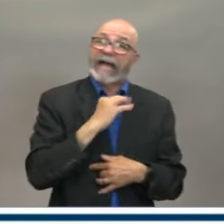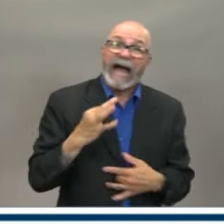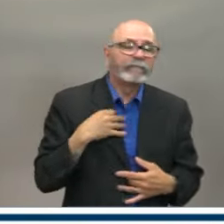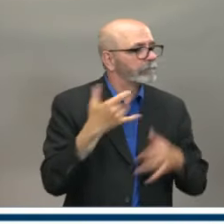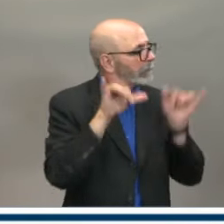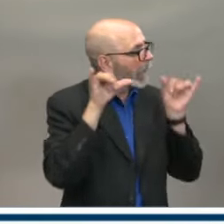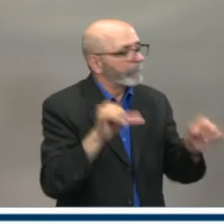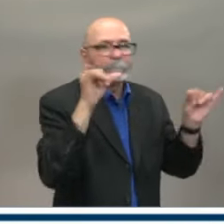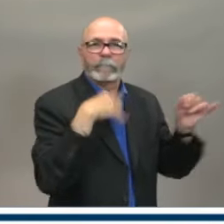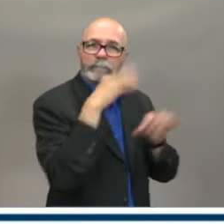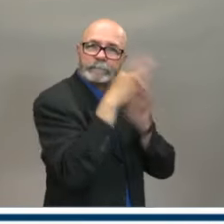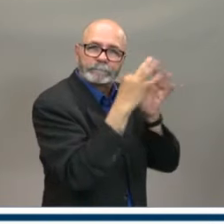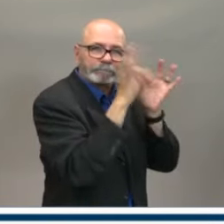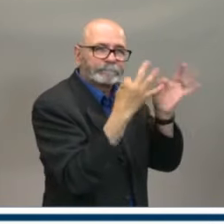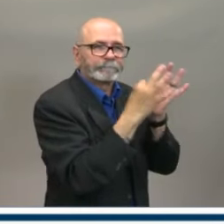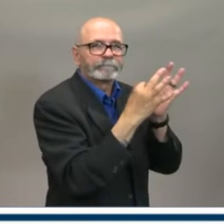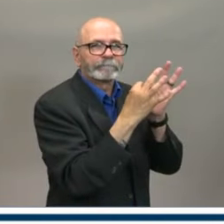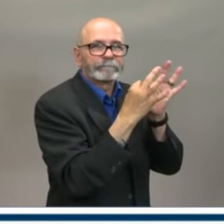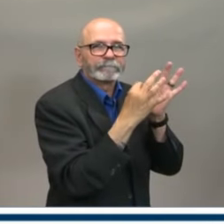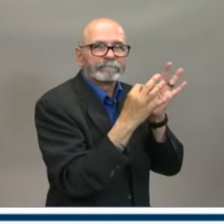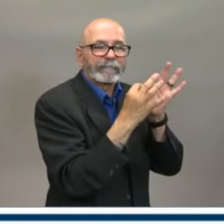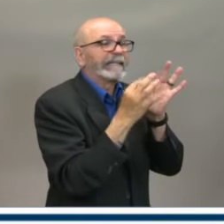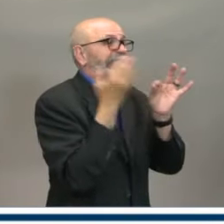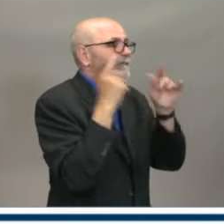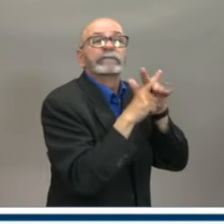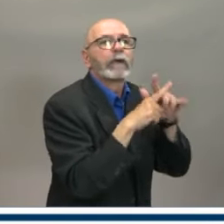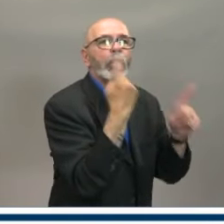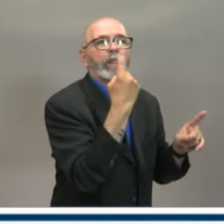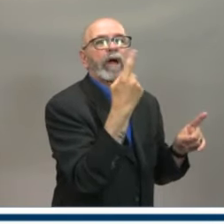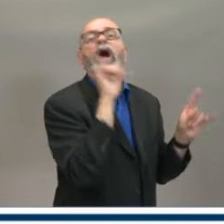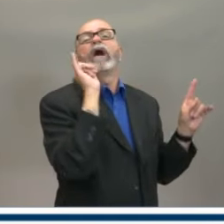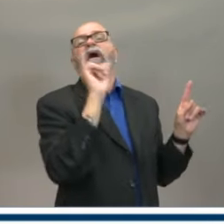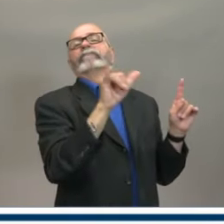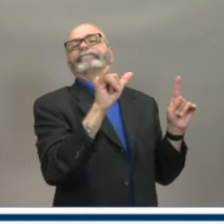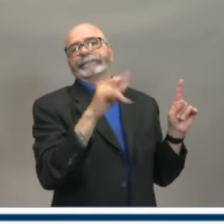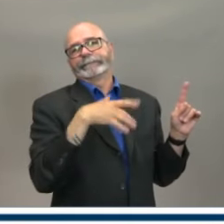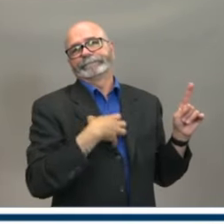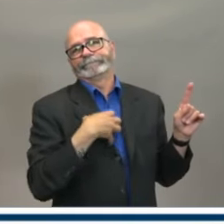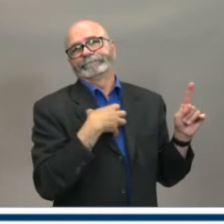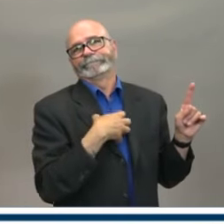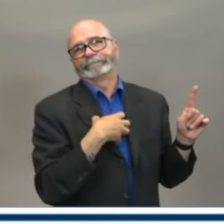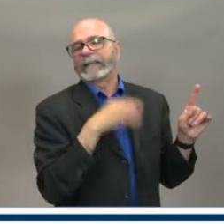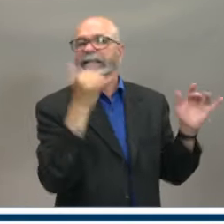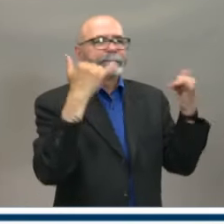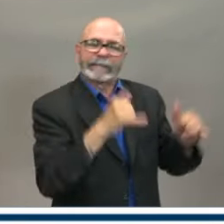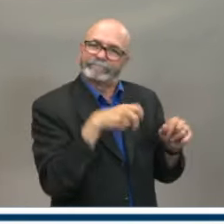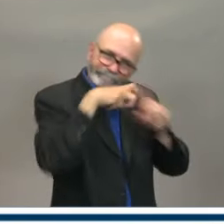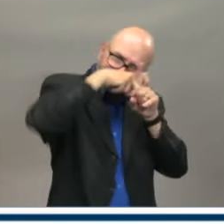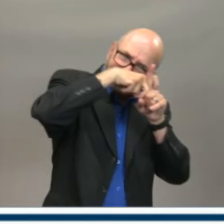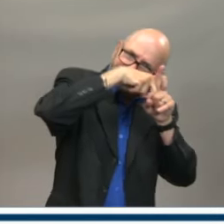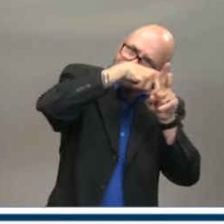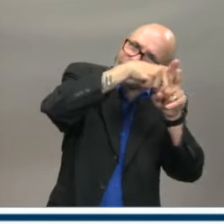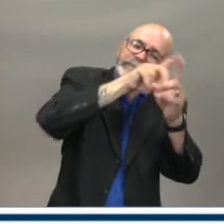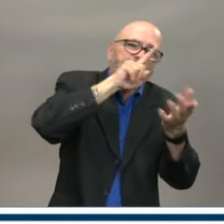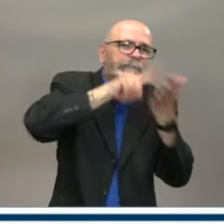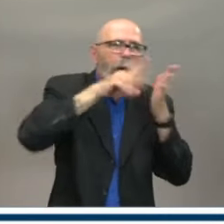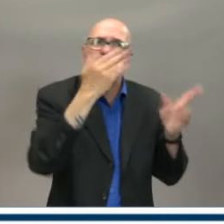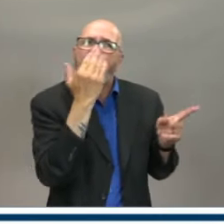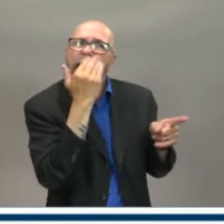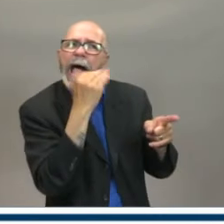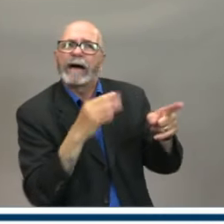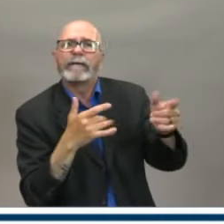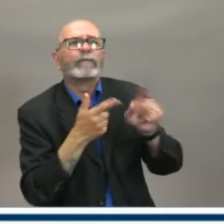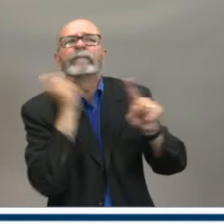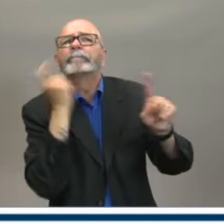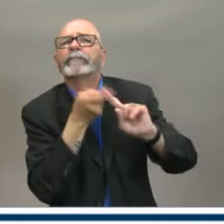staff newly test positive. We have examined that in detail, and our examination of those